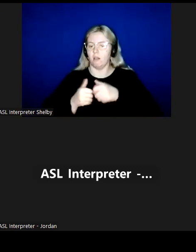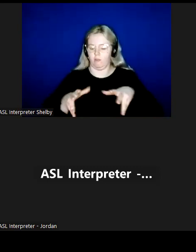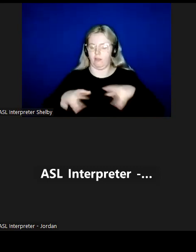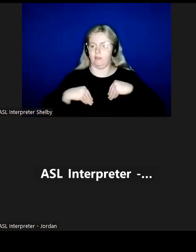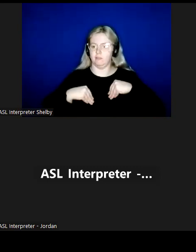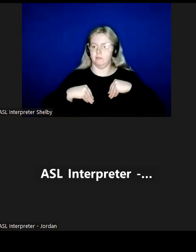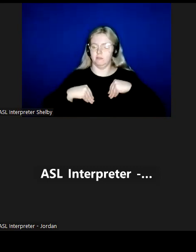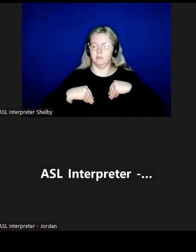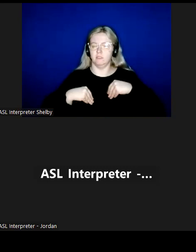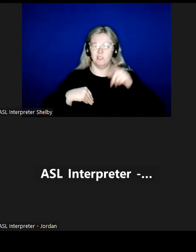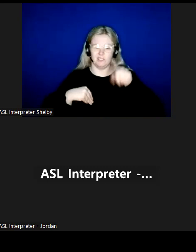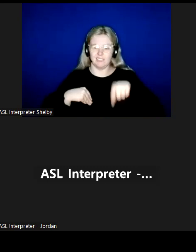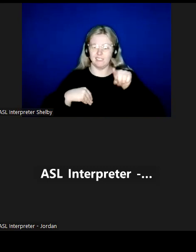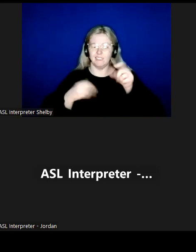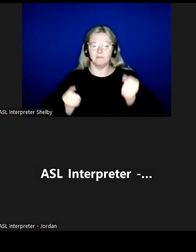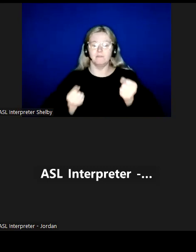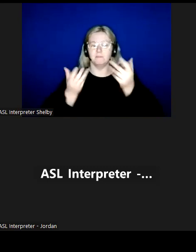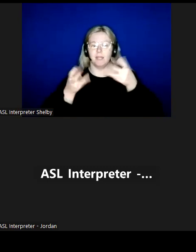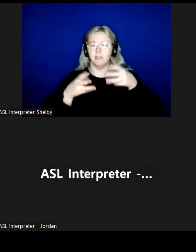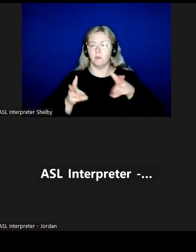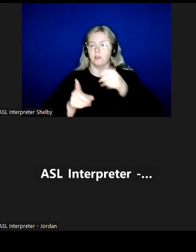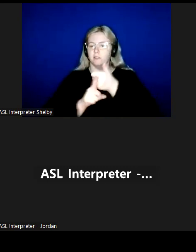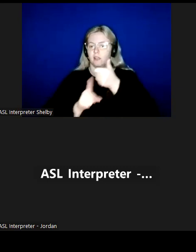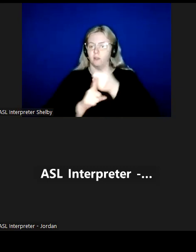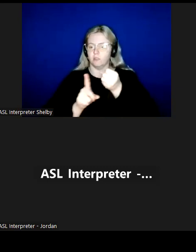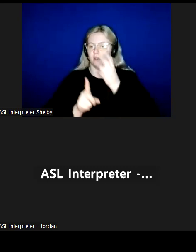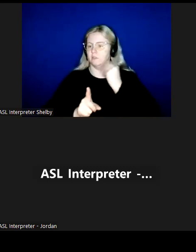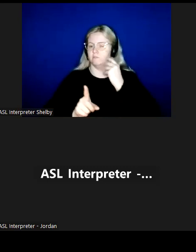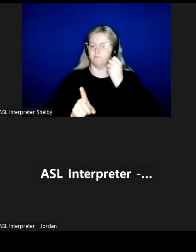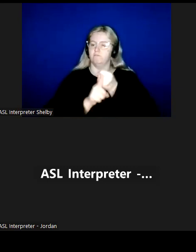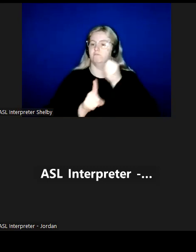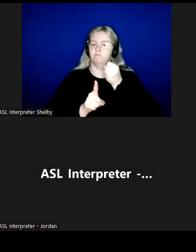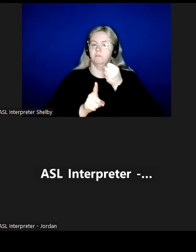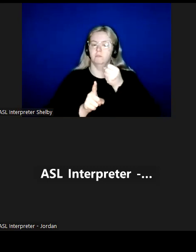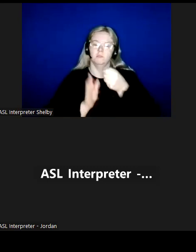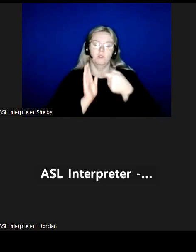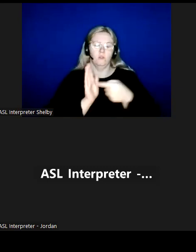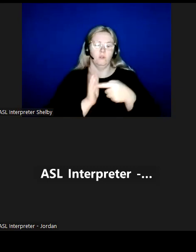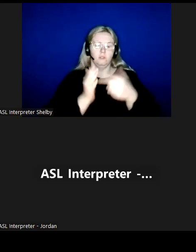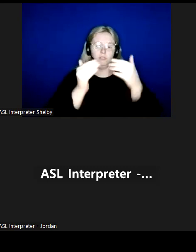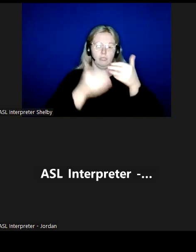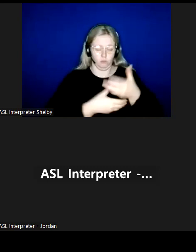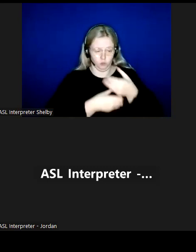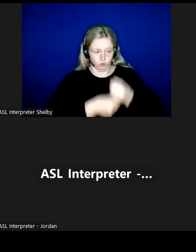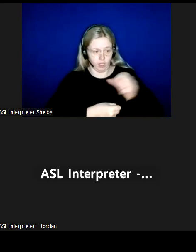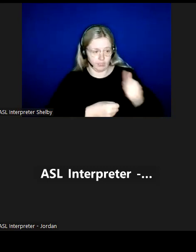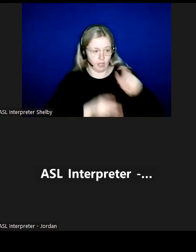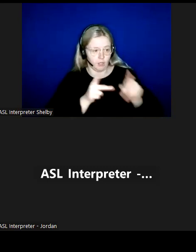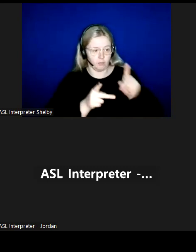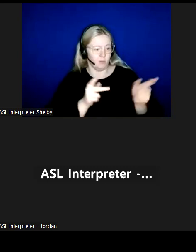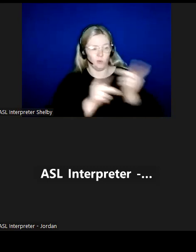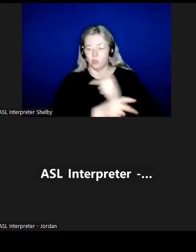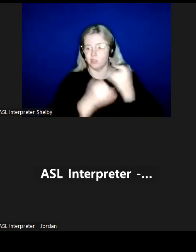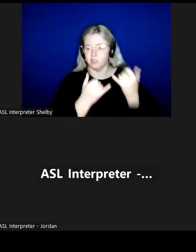been impacted as well, right? So has it caused some issues with trusting others, right? Like, has trusting others been